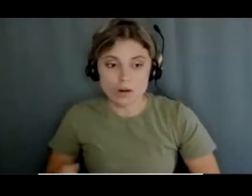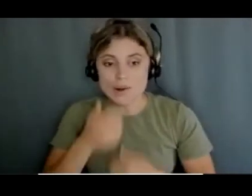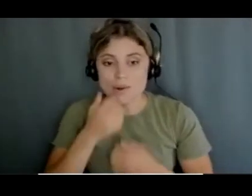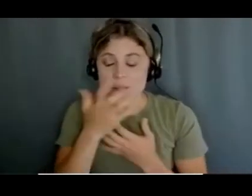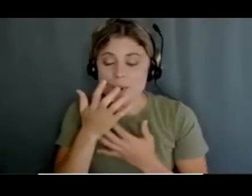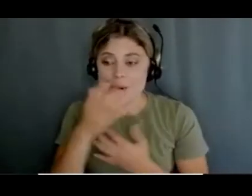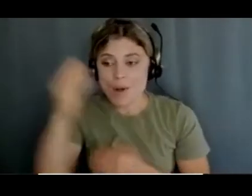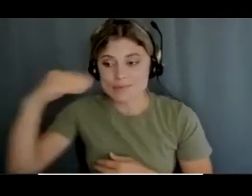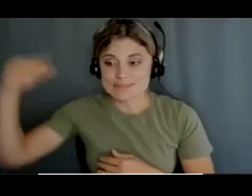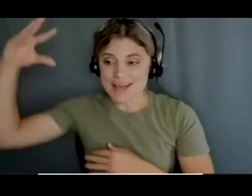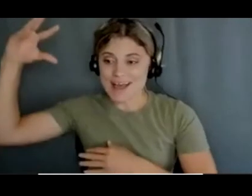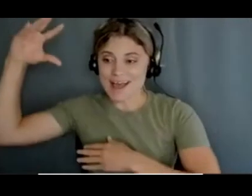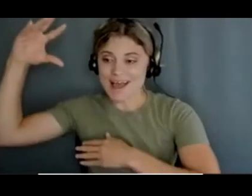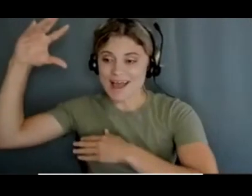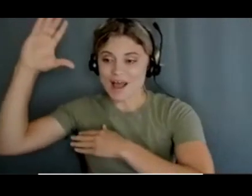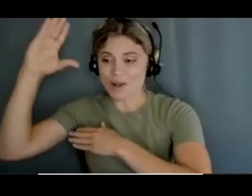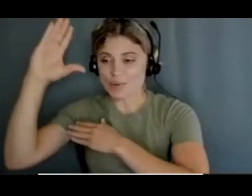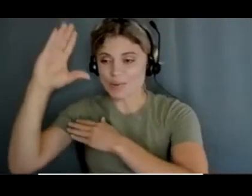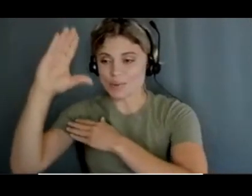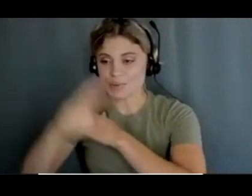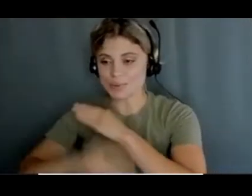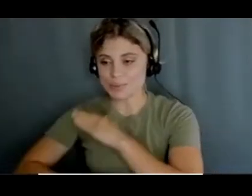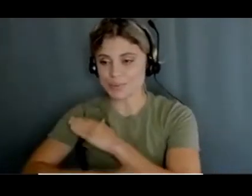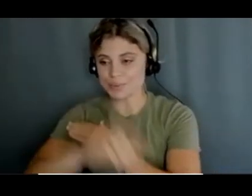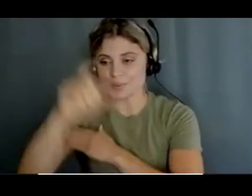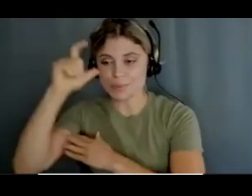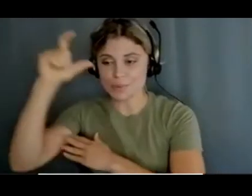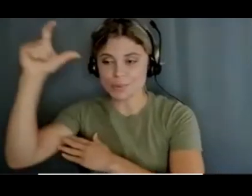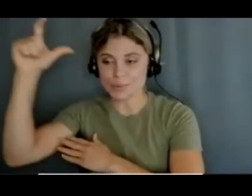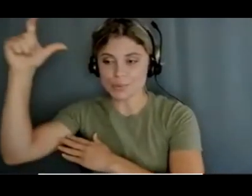sun and the cool moon. And then